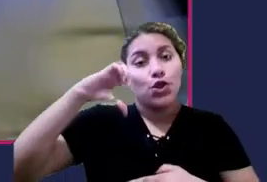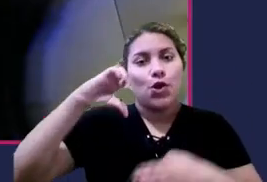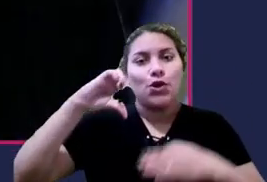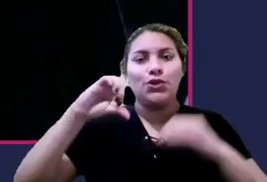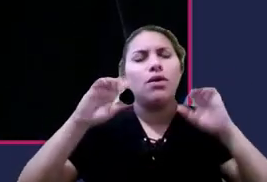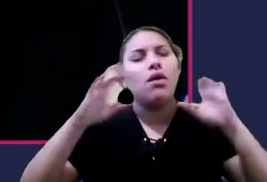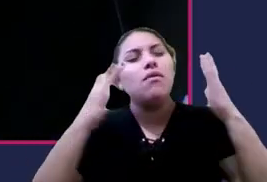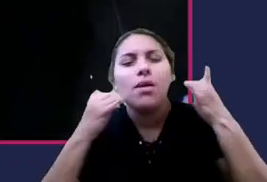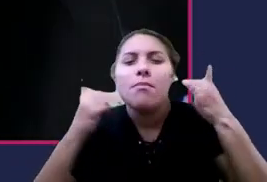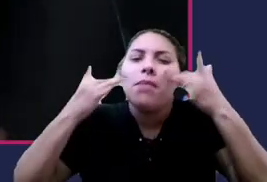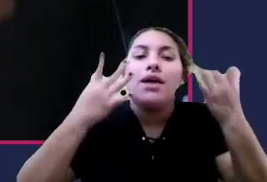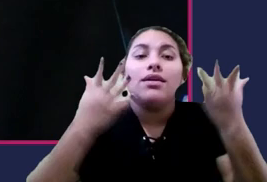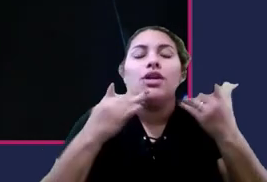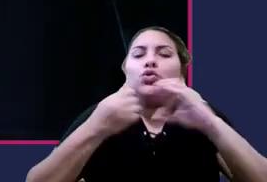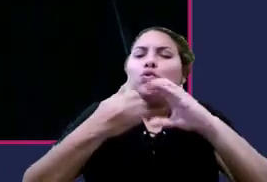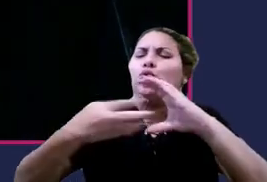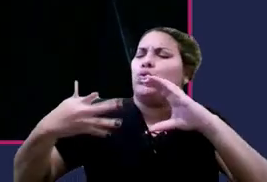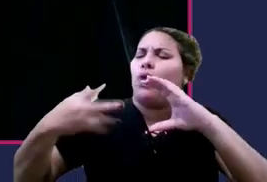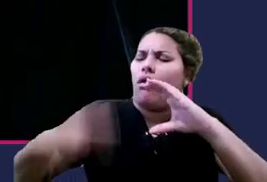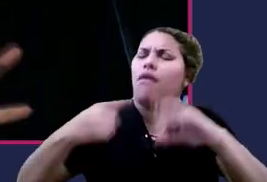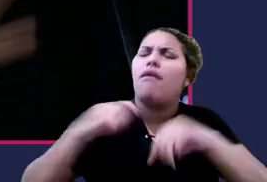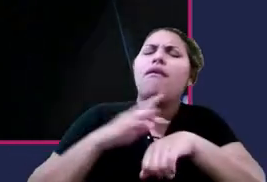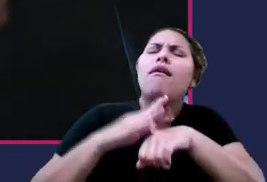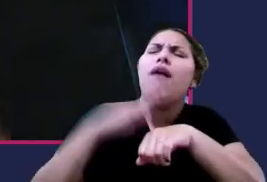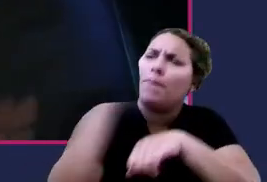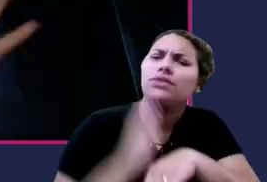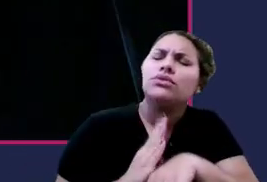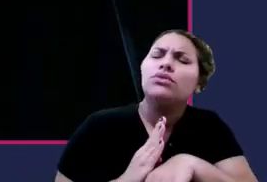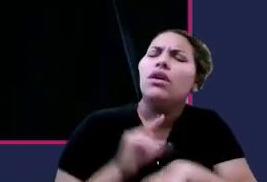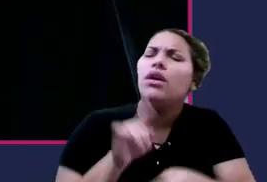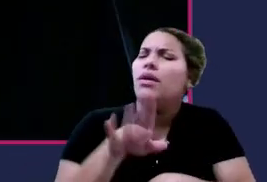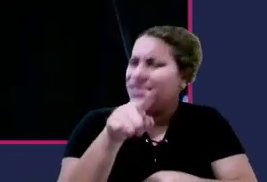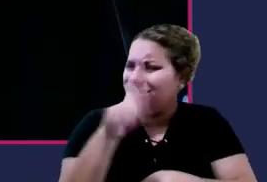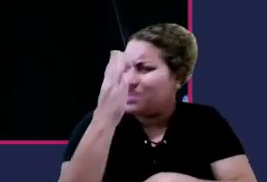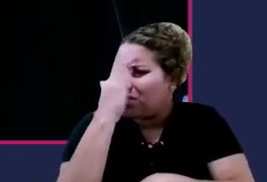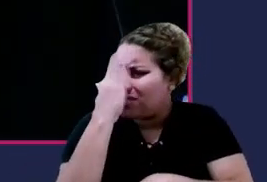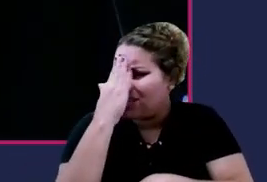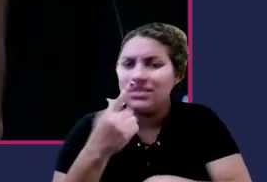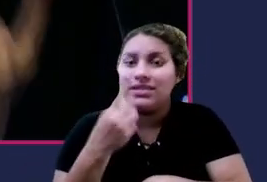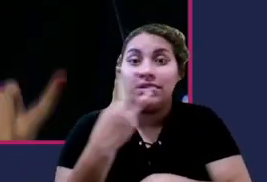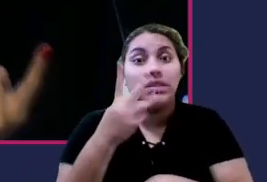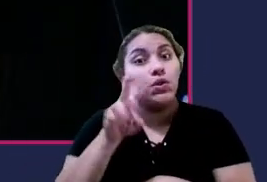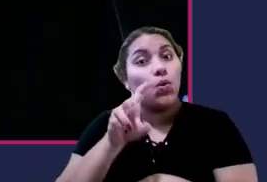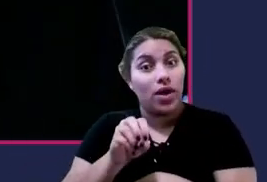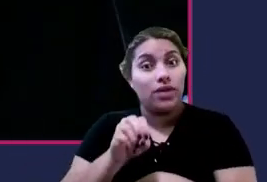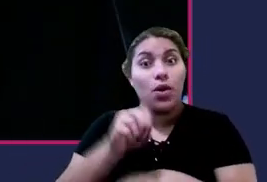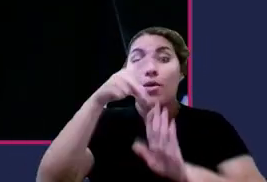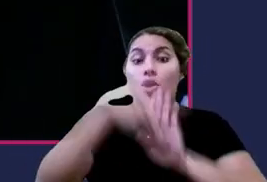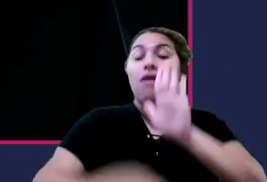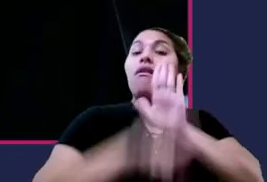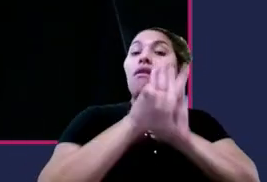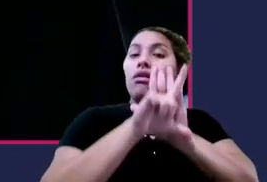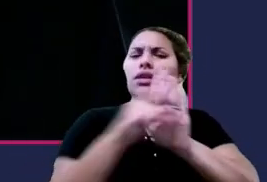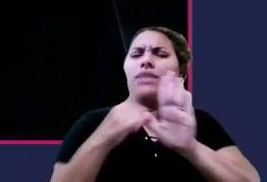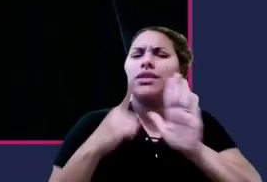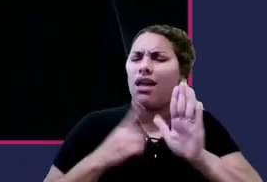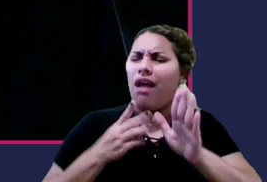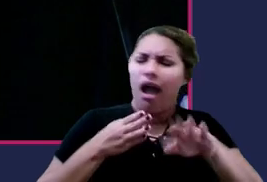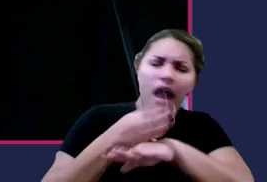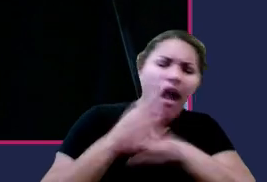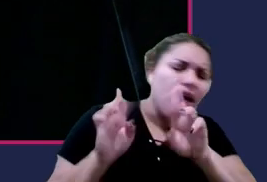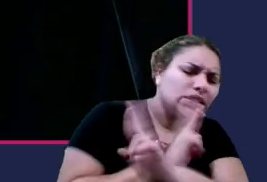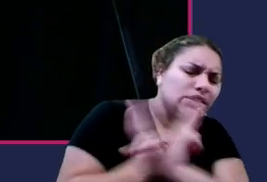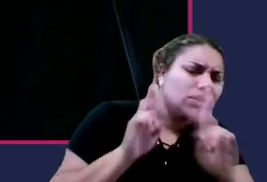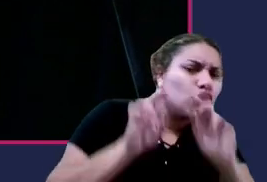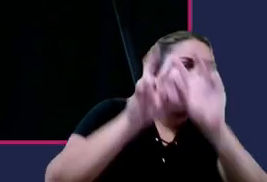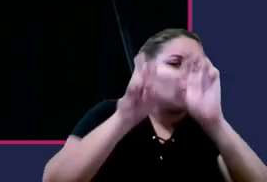first roundtable for the ninth scenario of rare disease. Did you know that we have more than 300 bills